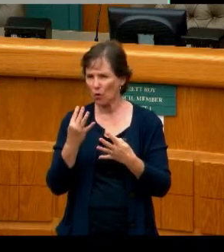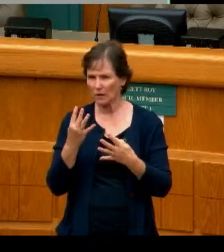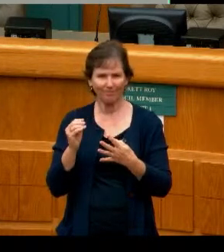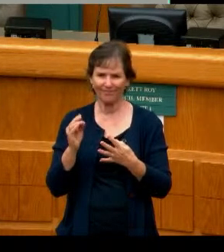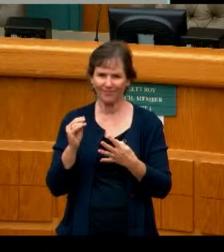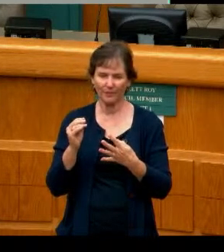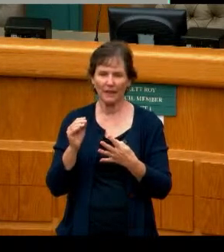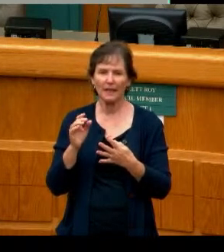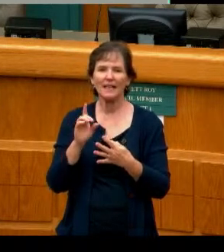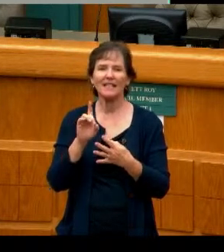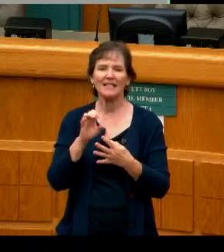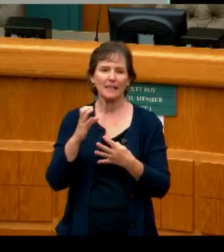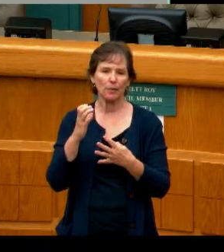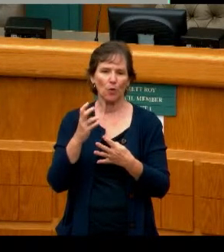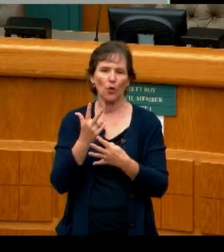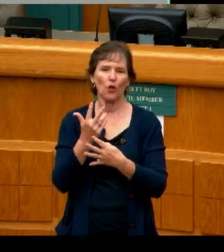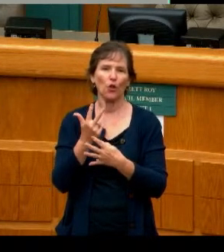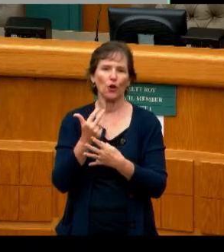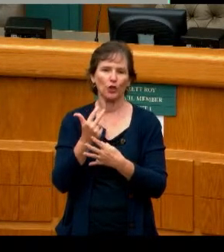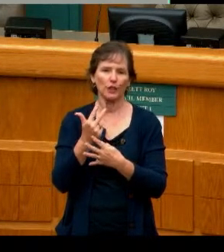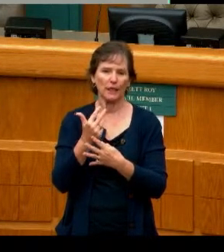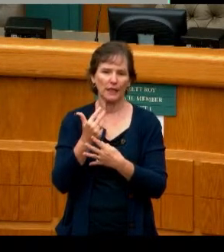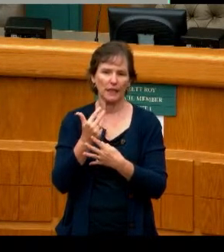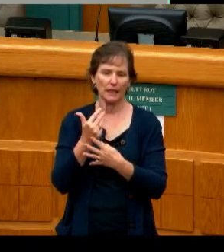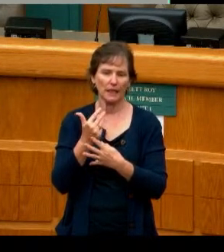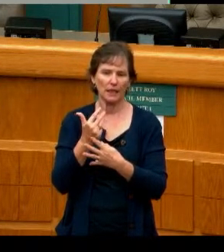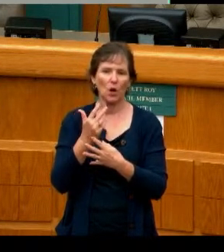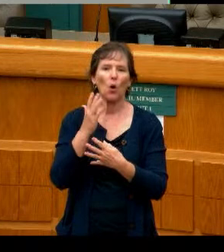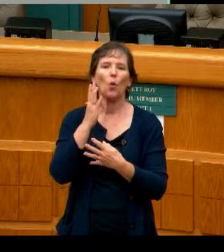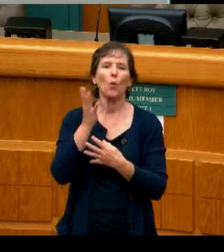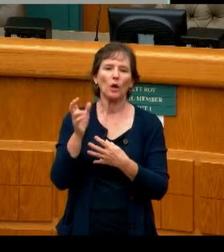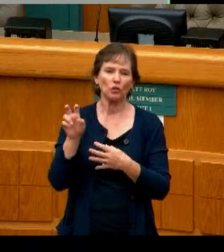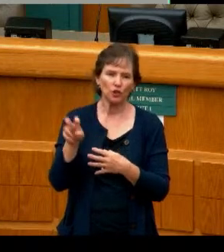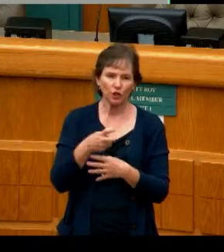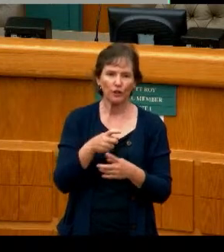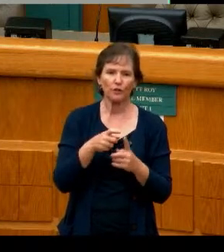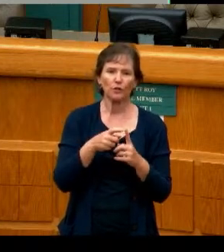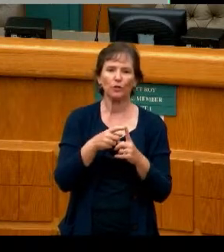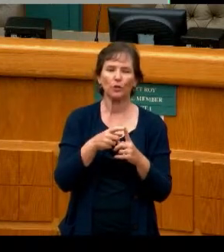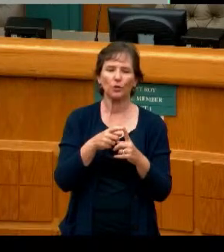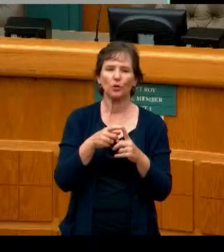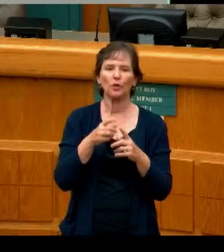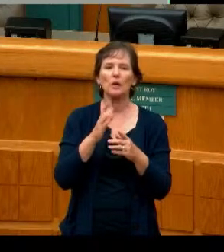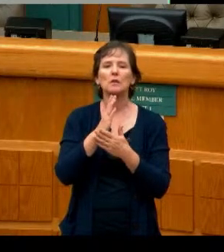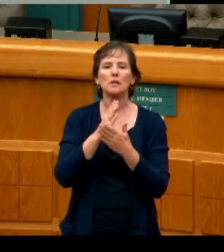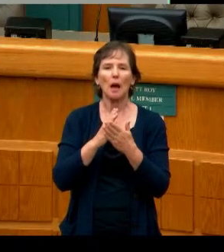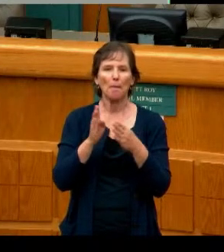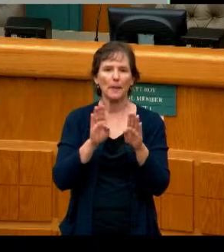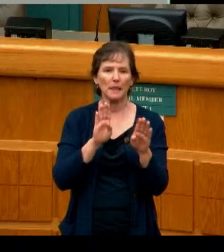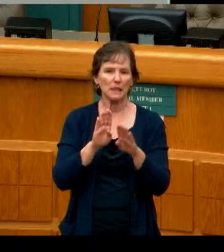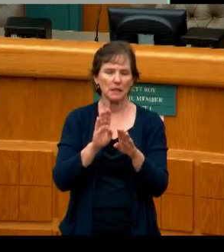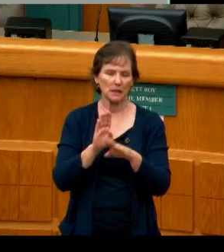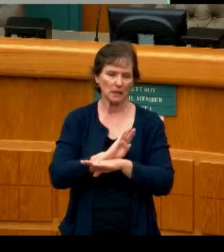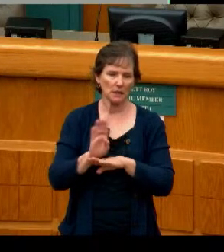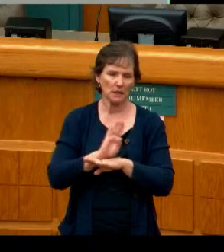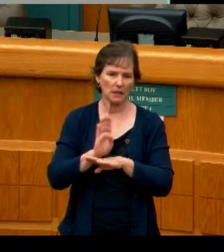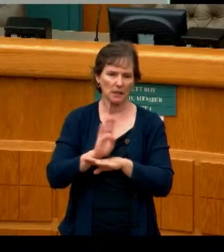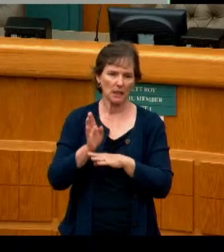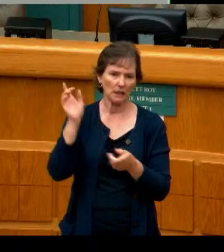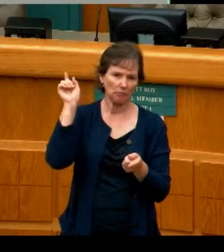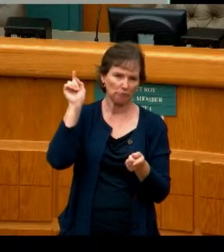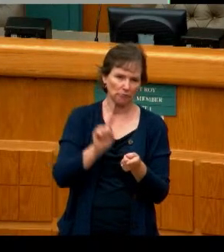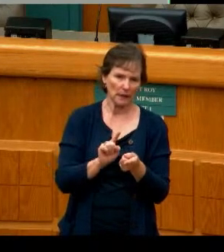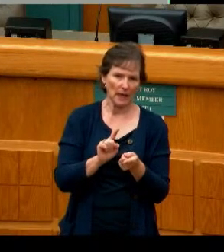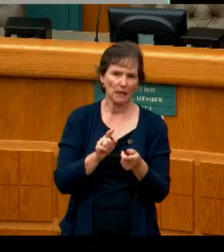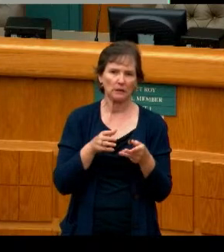day earlier. So now instead of December 14th shifting to the 50% capacity in businesses, we're looking at December 13th